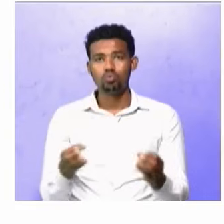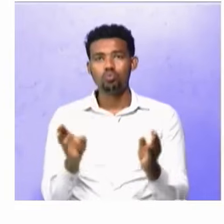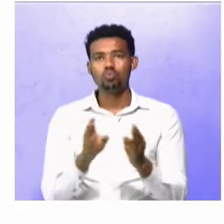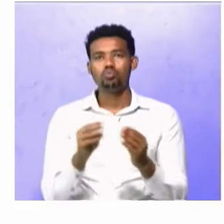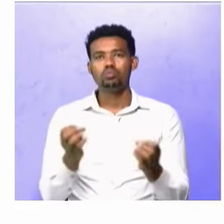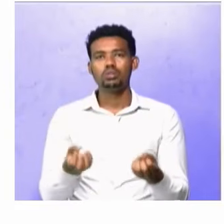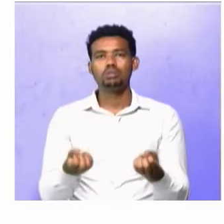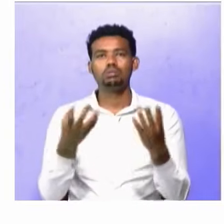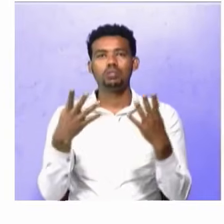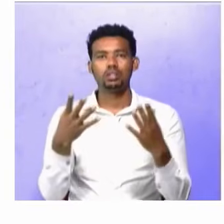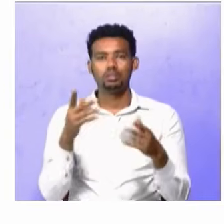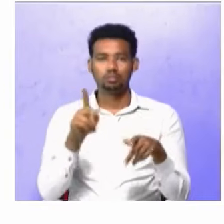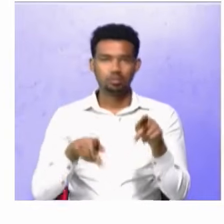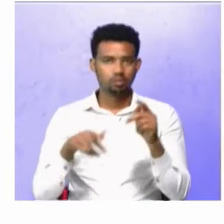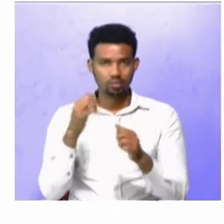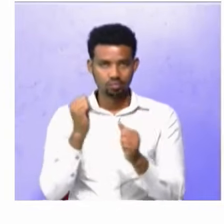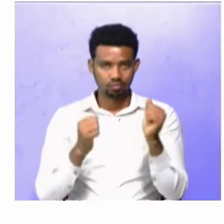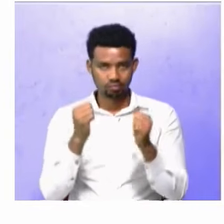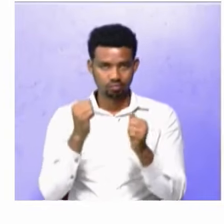darker.